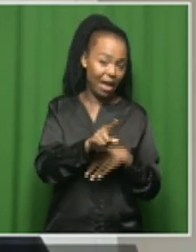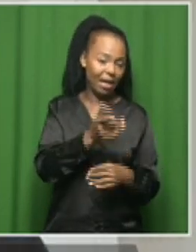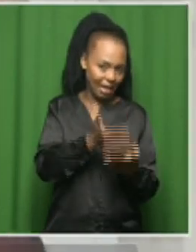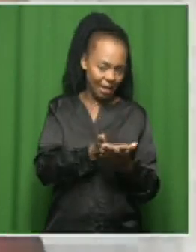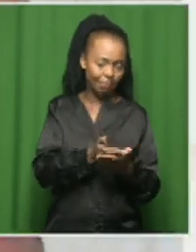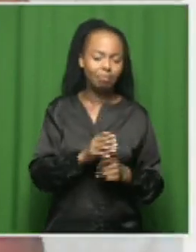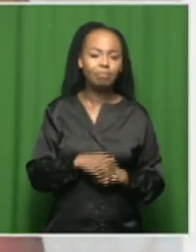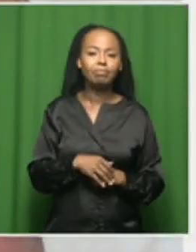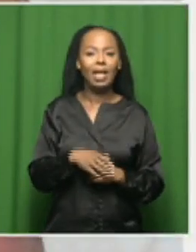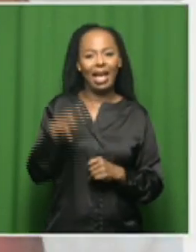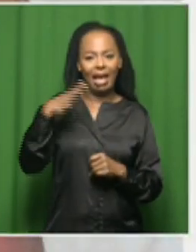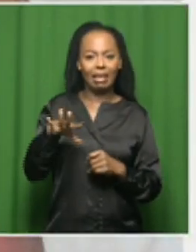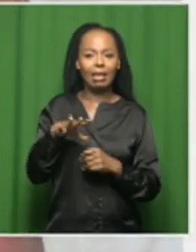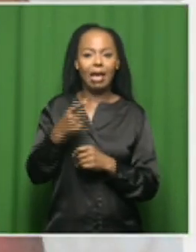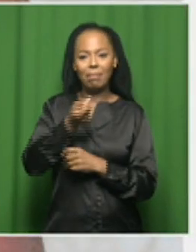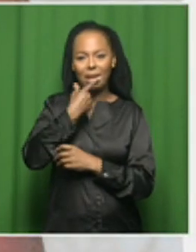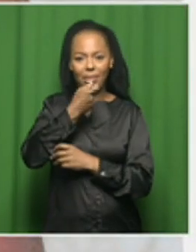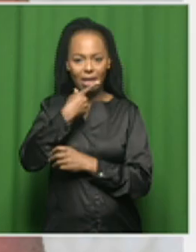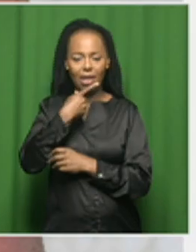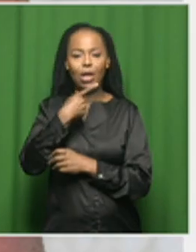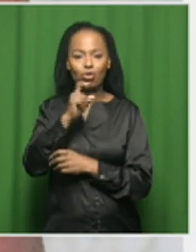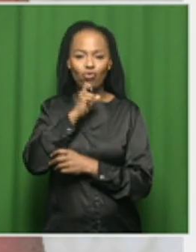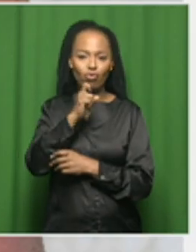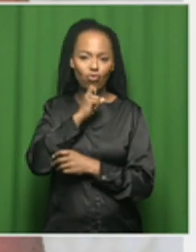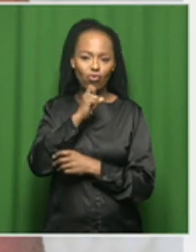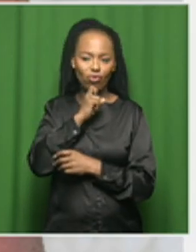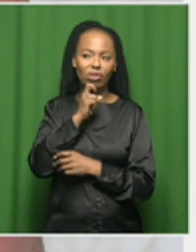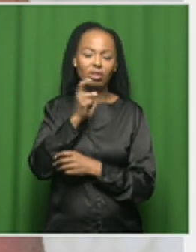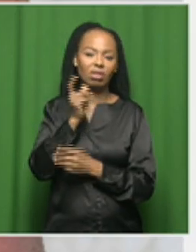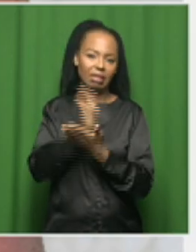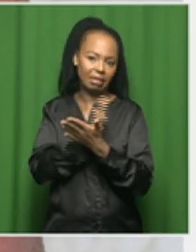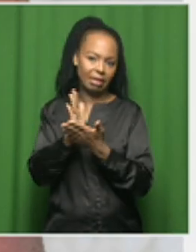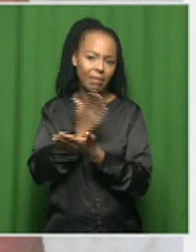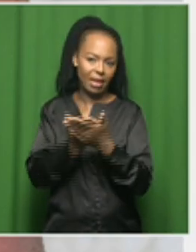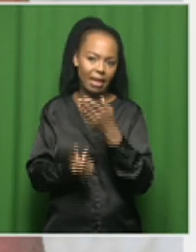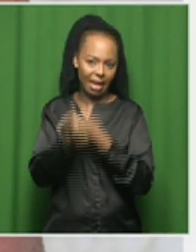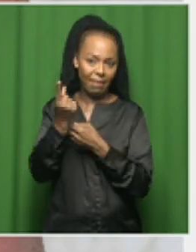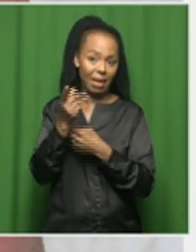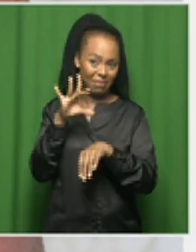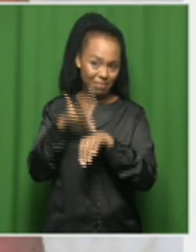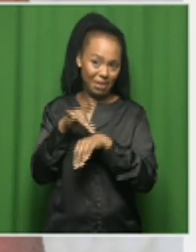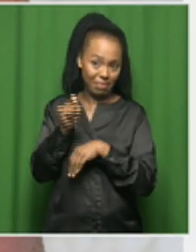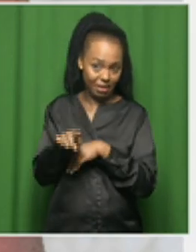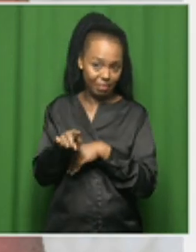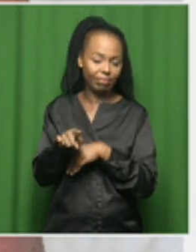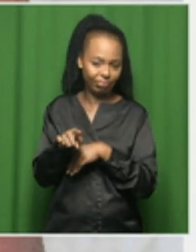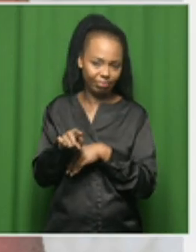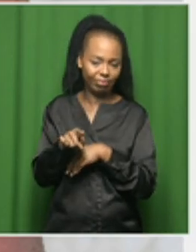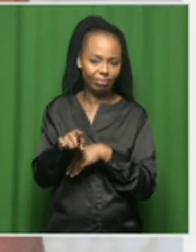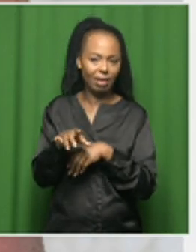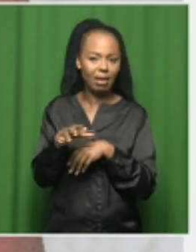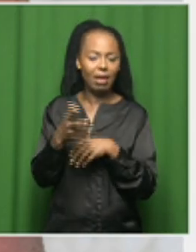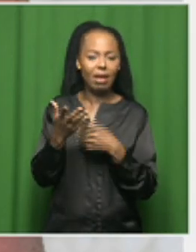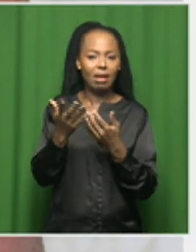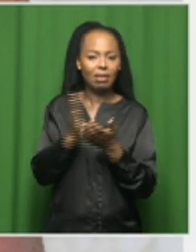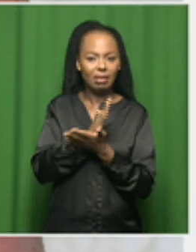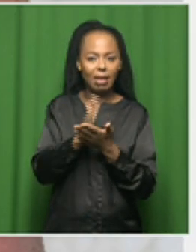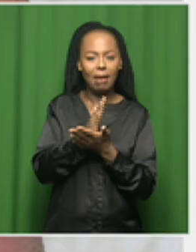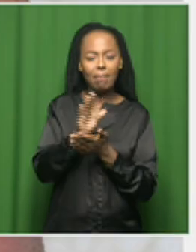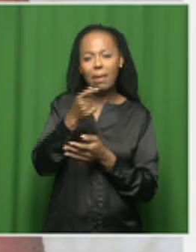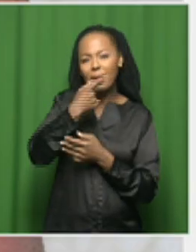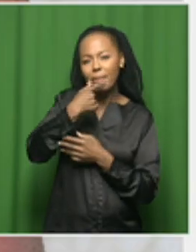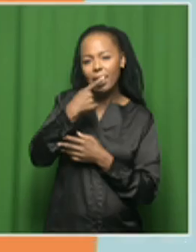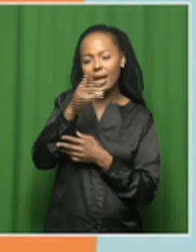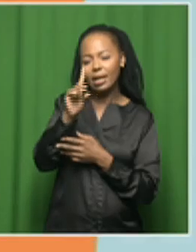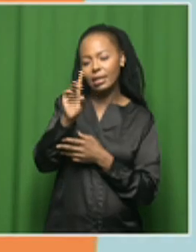some medications that people take that causes a gout flare-up as well. So, for example, your diuretics